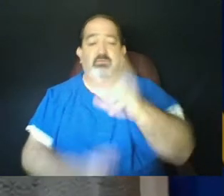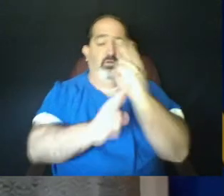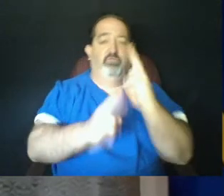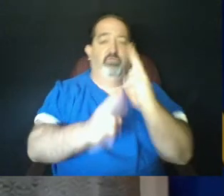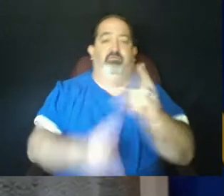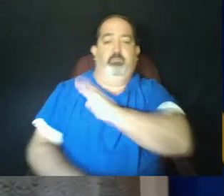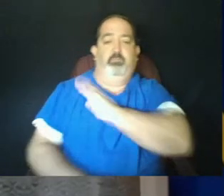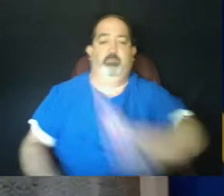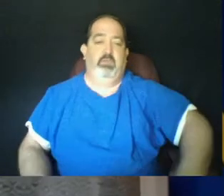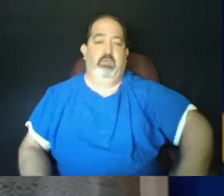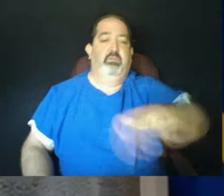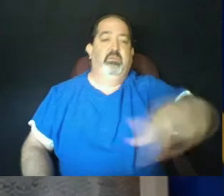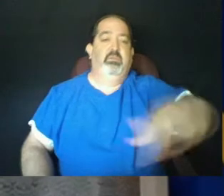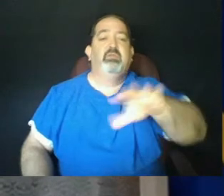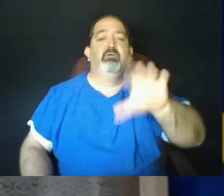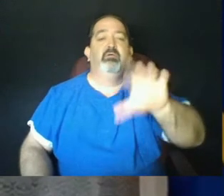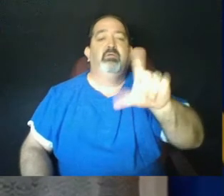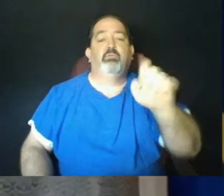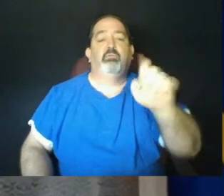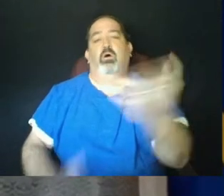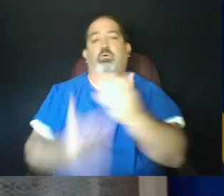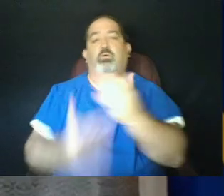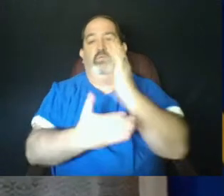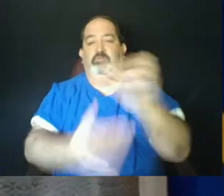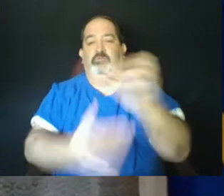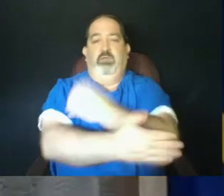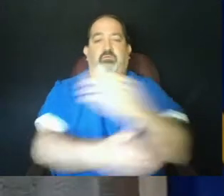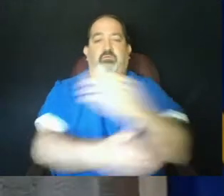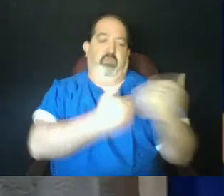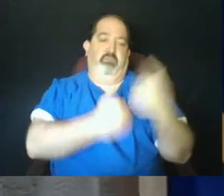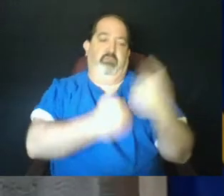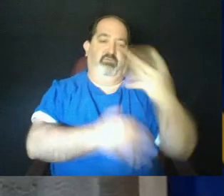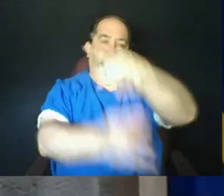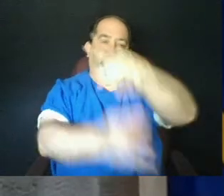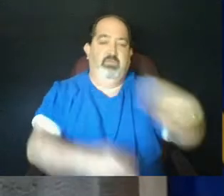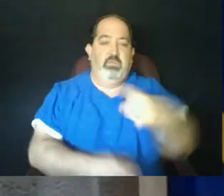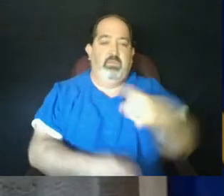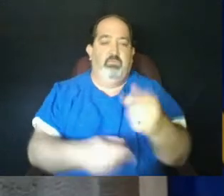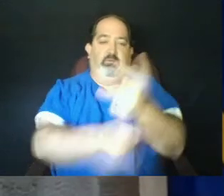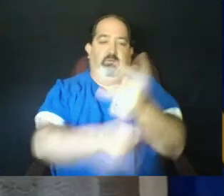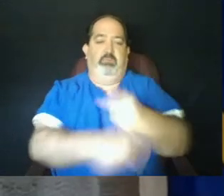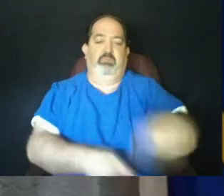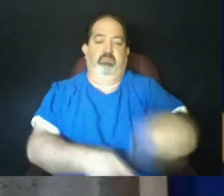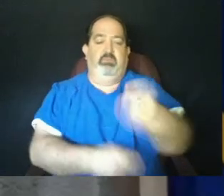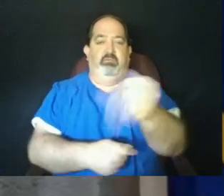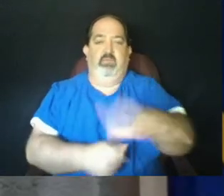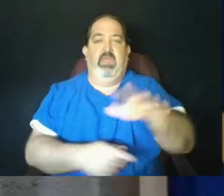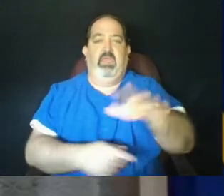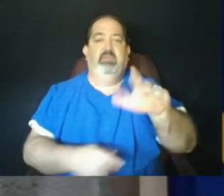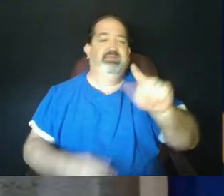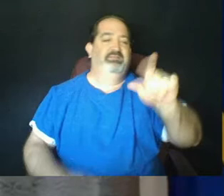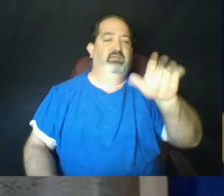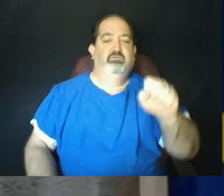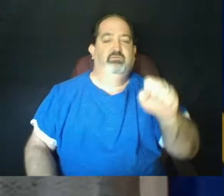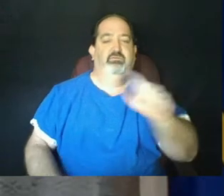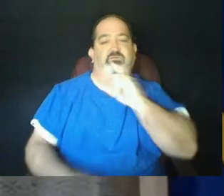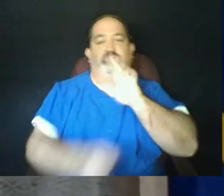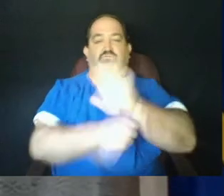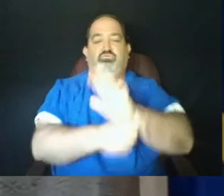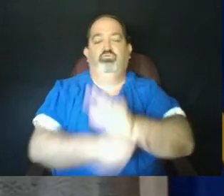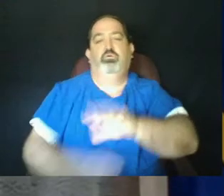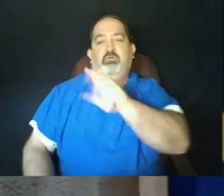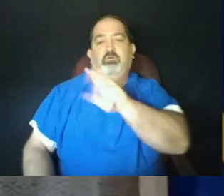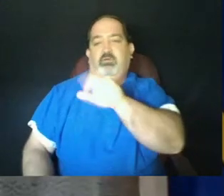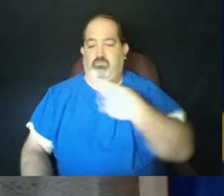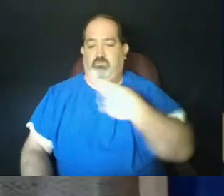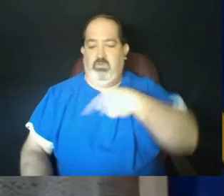Lyondemere, with all rights, powers, and obligations thereof, and that they may hold these lands and titles as sworn vassals to us and to our heirs